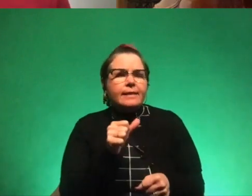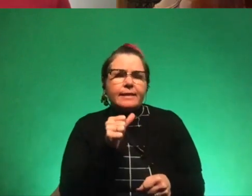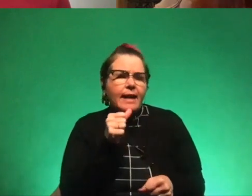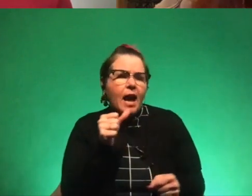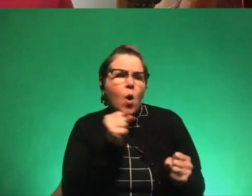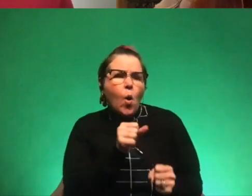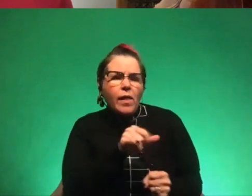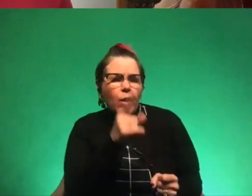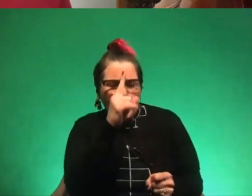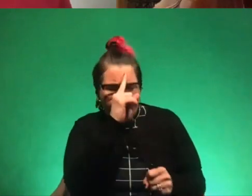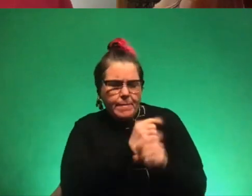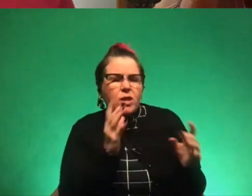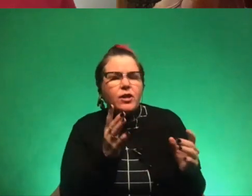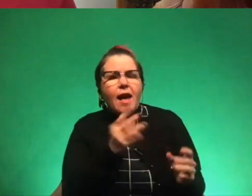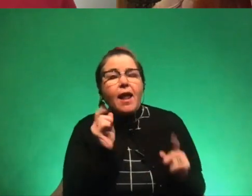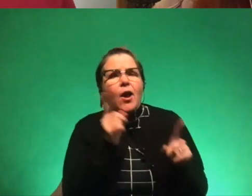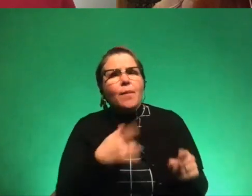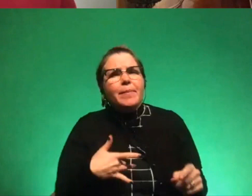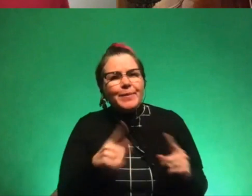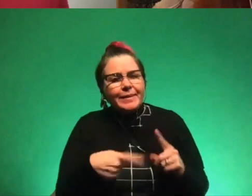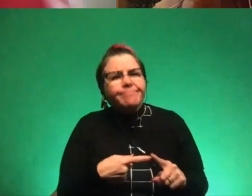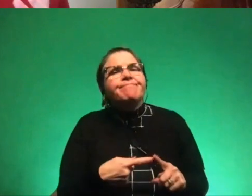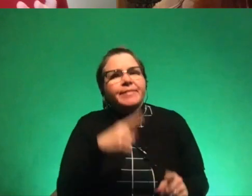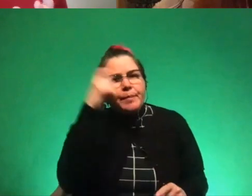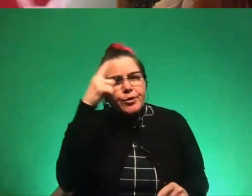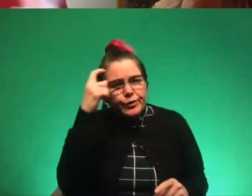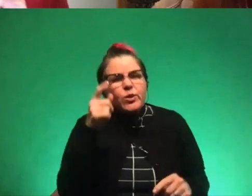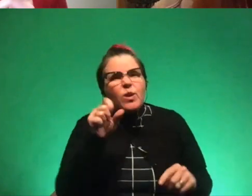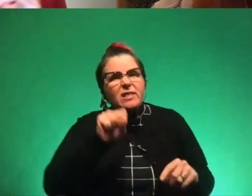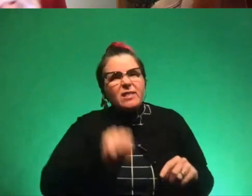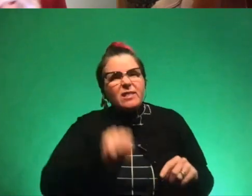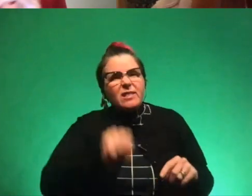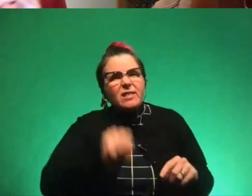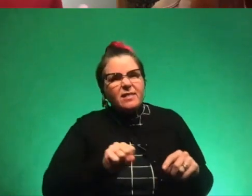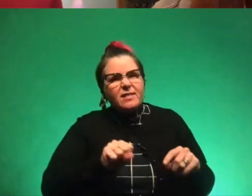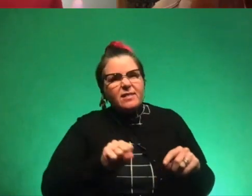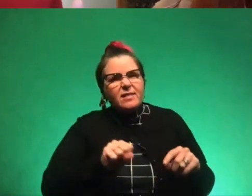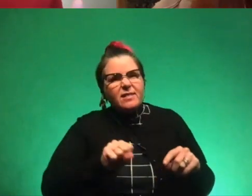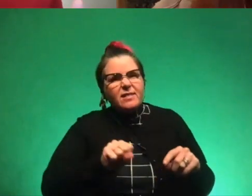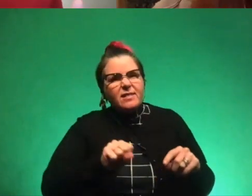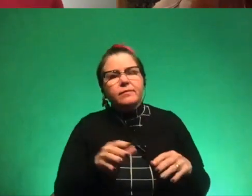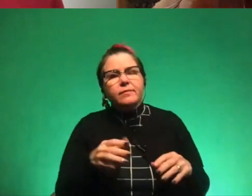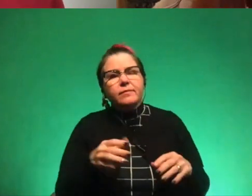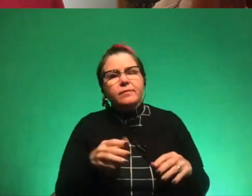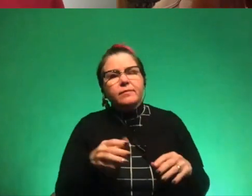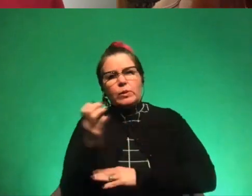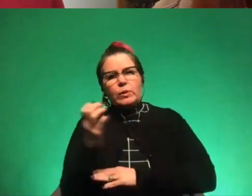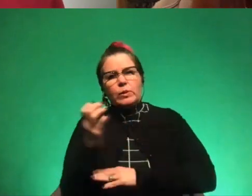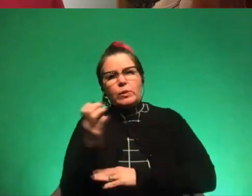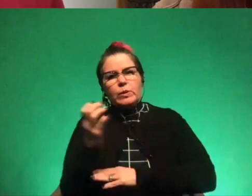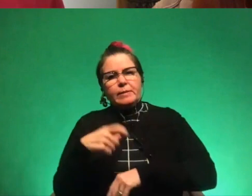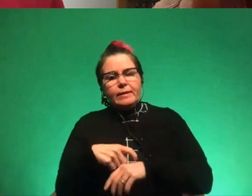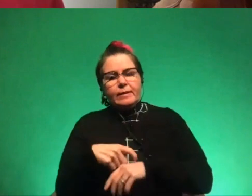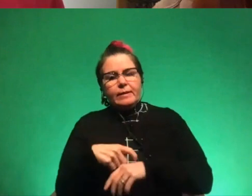think. And it is summer when I'm there. So in the Southern Hemisphere summer, which is over Christmas for us,